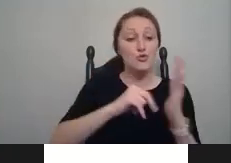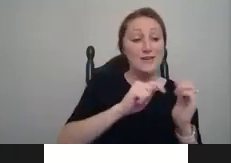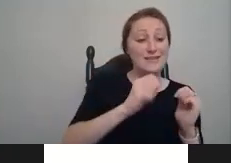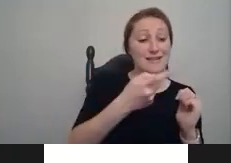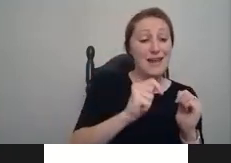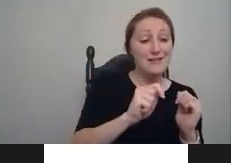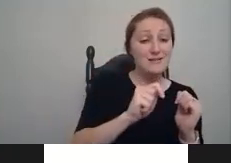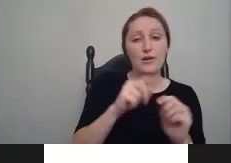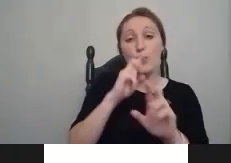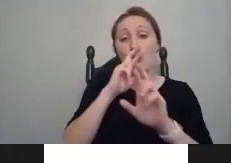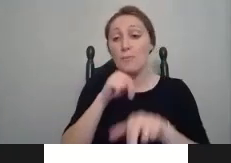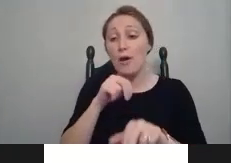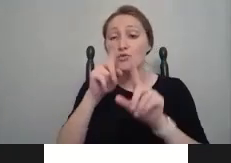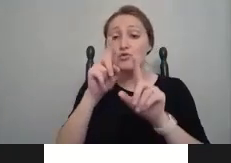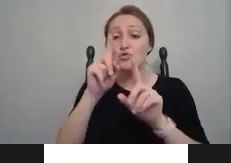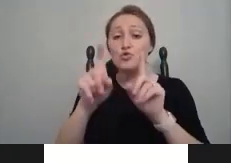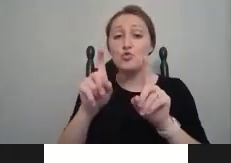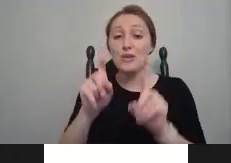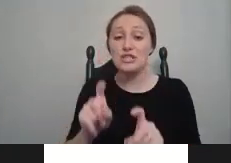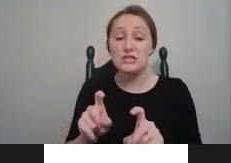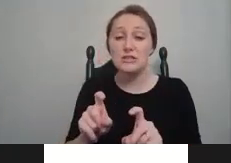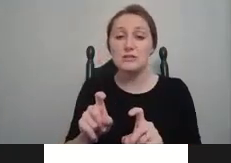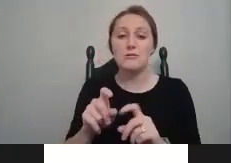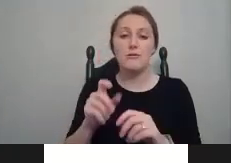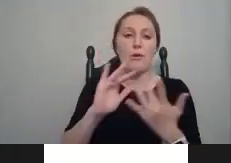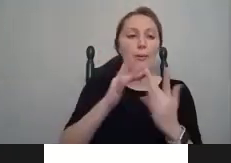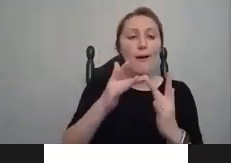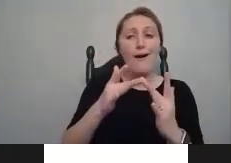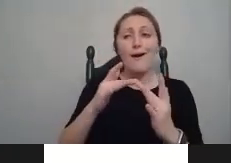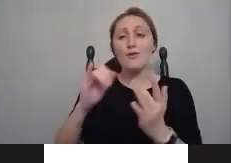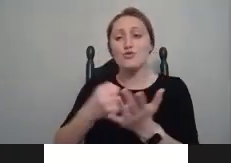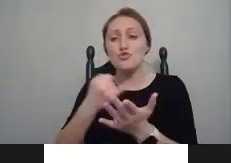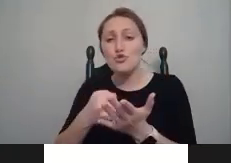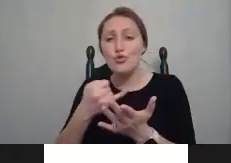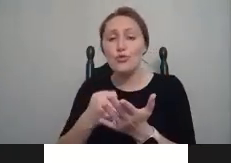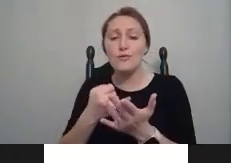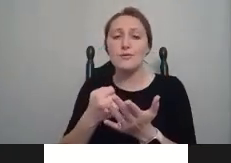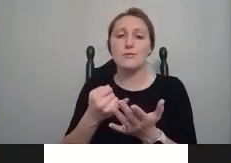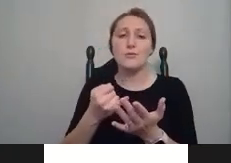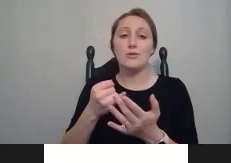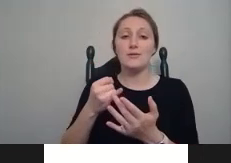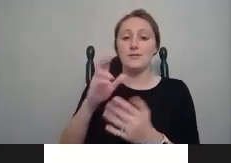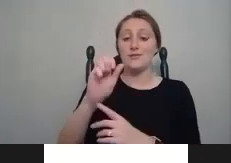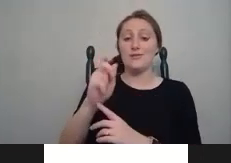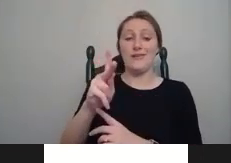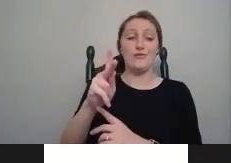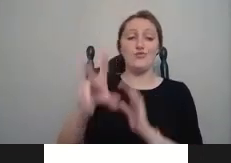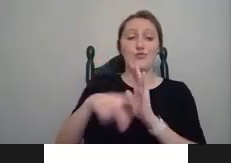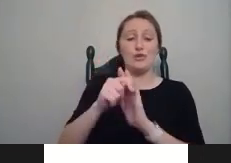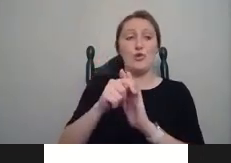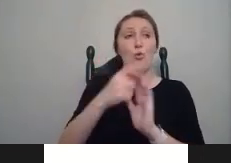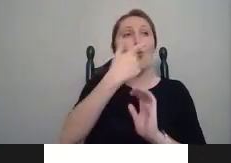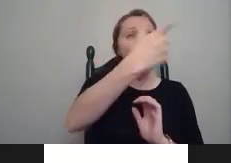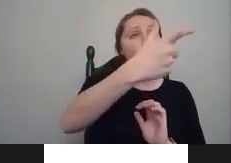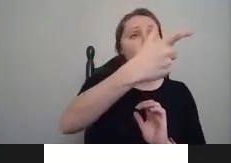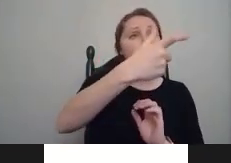a online forum or in your journal. It can also be, here's a link to a video, watch it and ask some